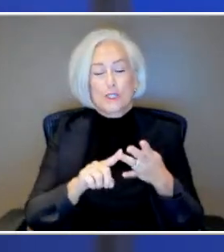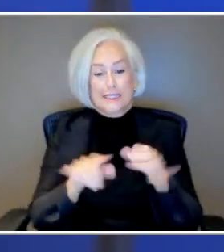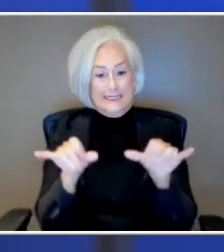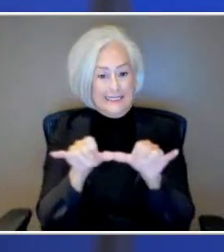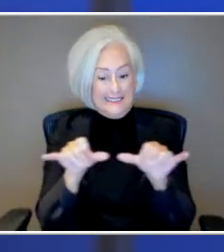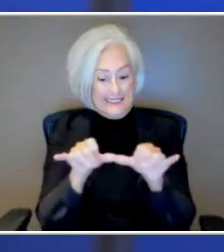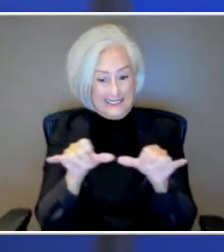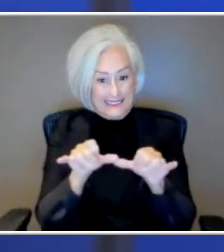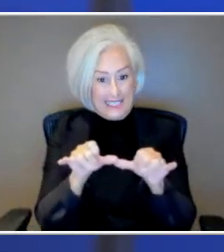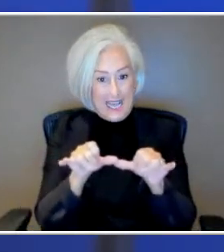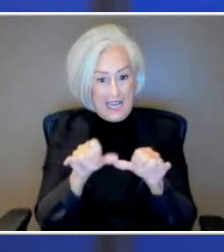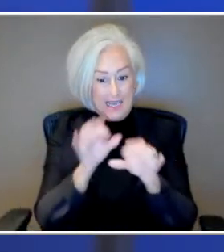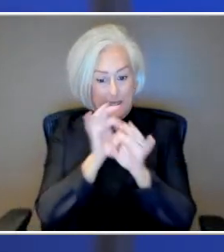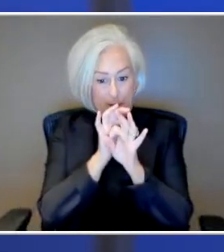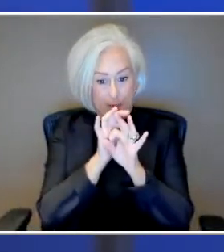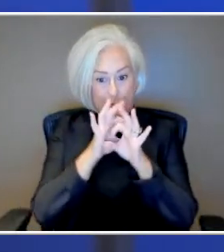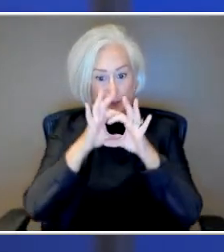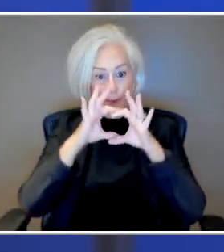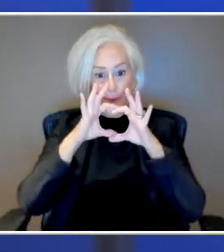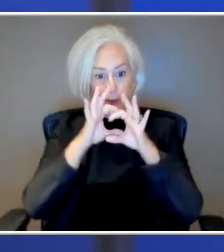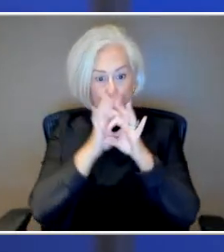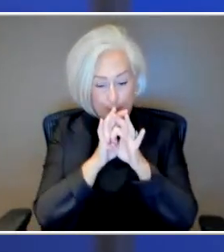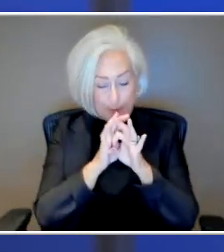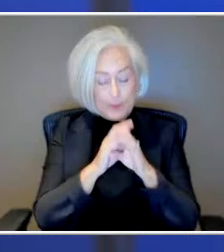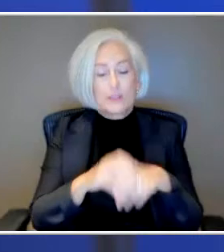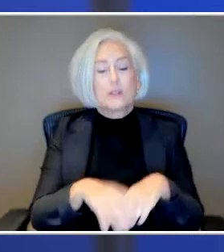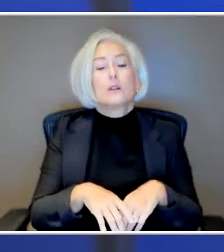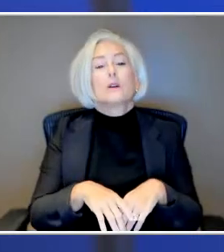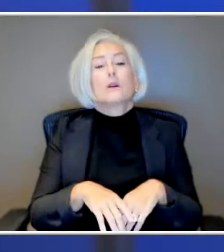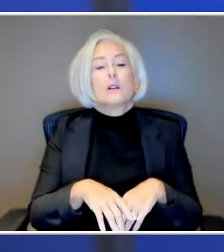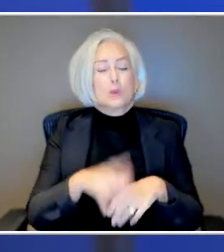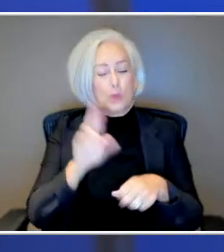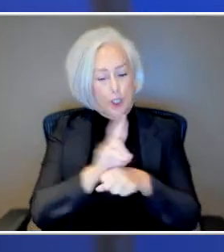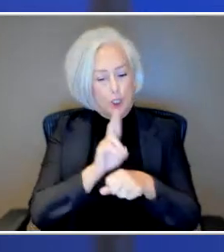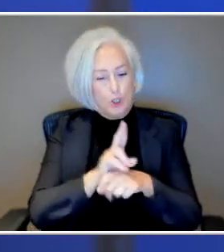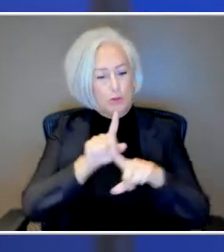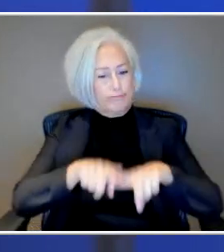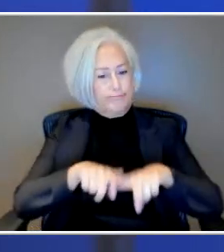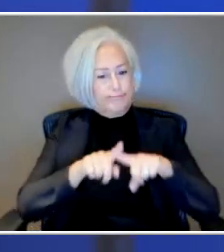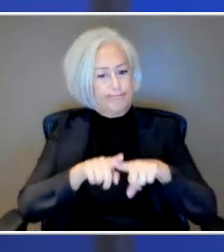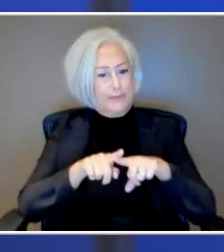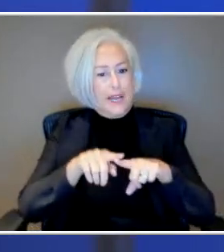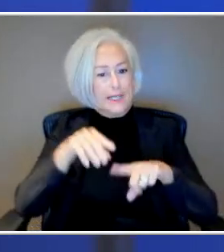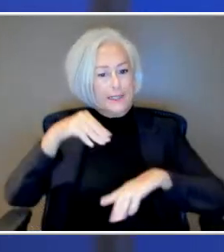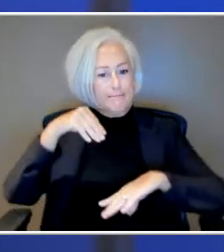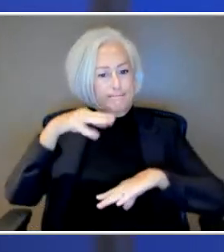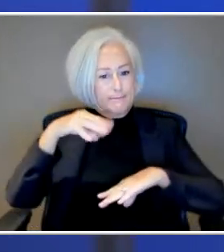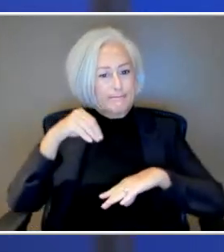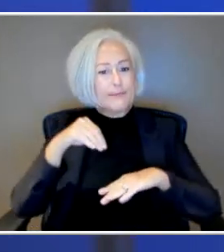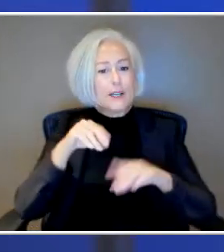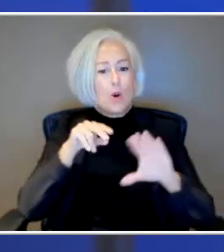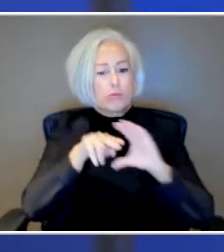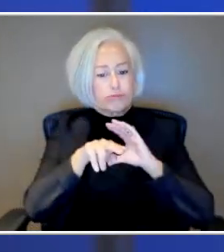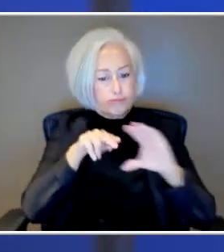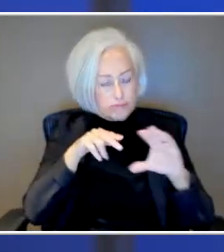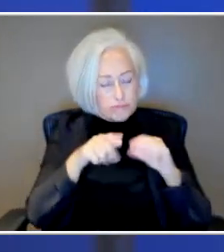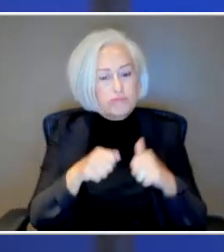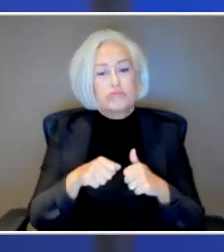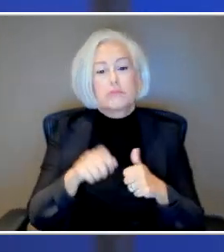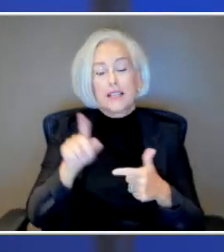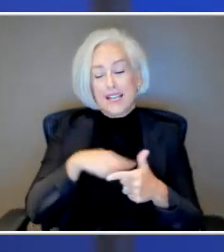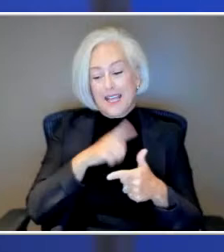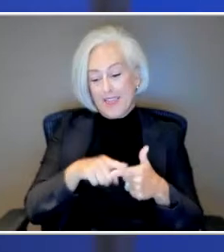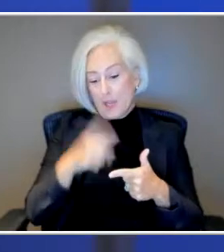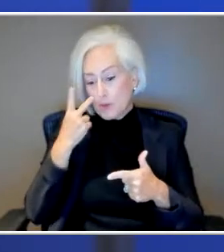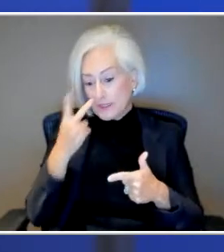our understanding, which we estimate by imaging, if there's lymph nodes involved, and puts it into this formula based on how well, from historic data, we know that we